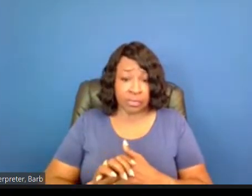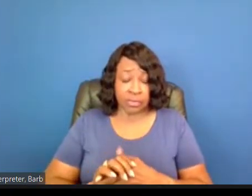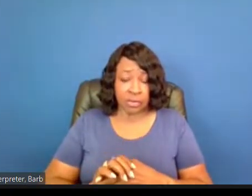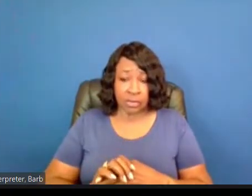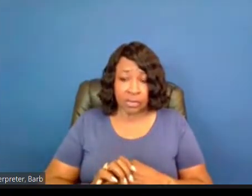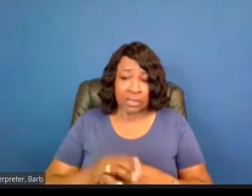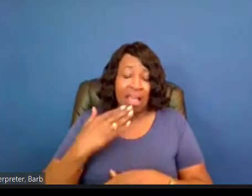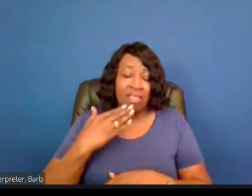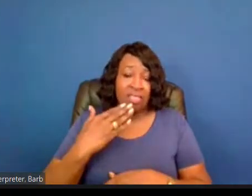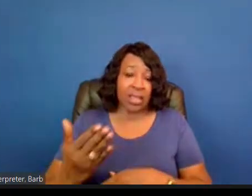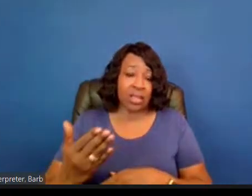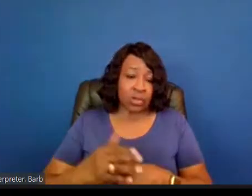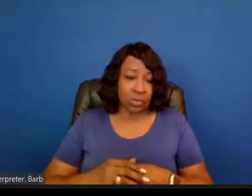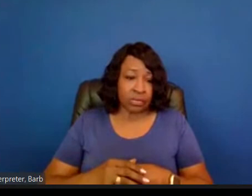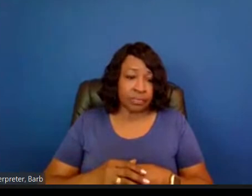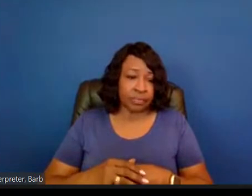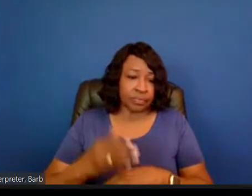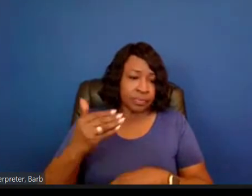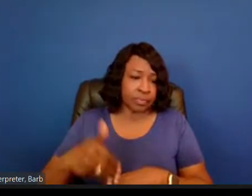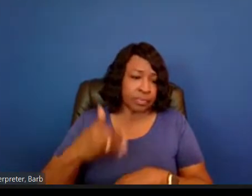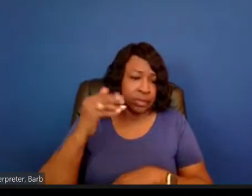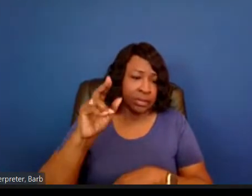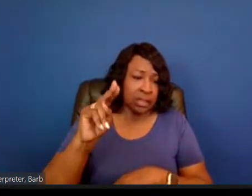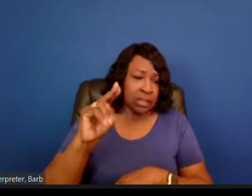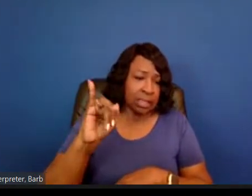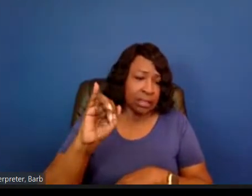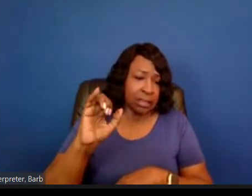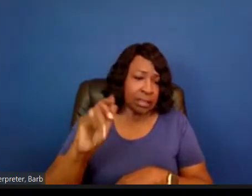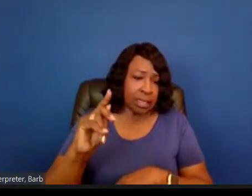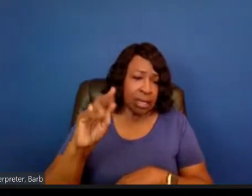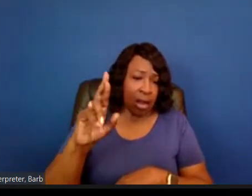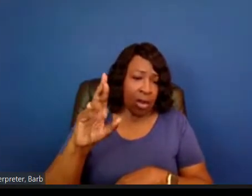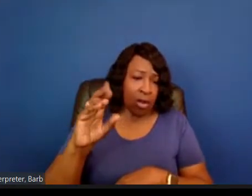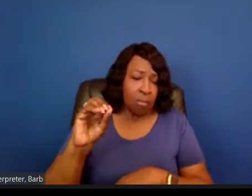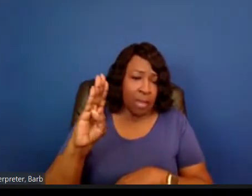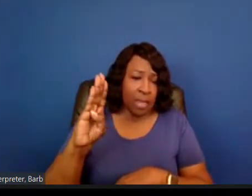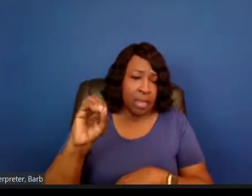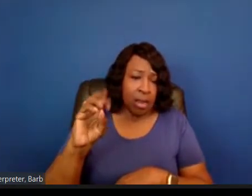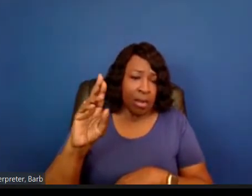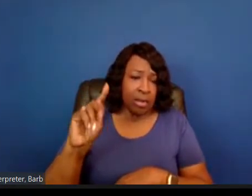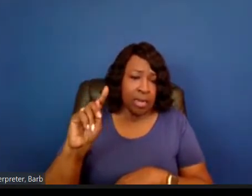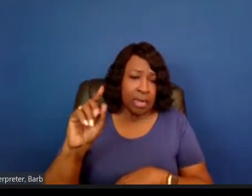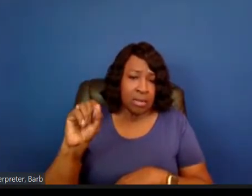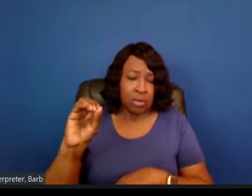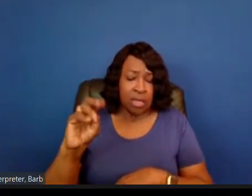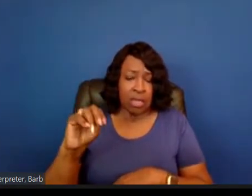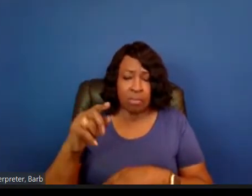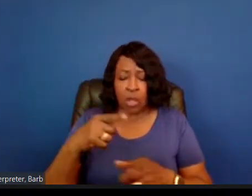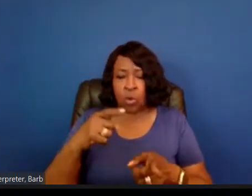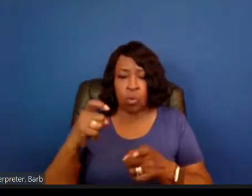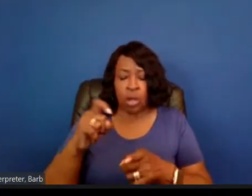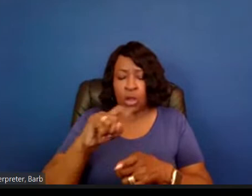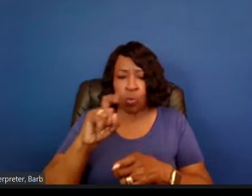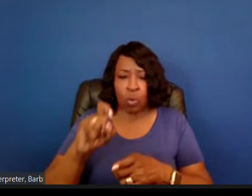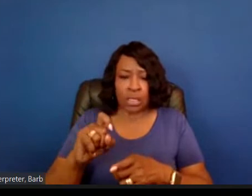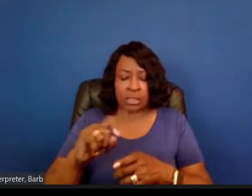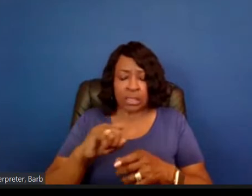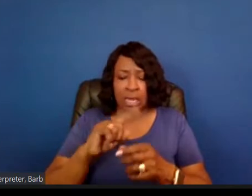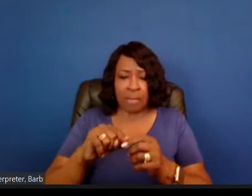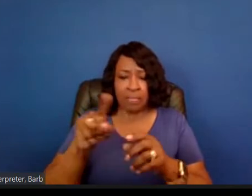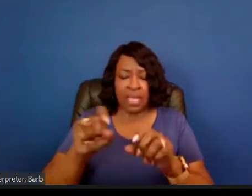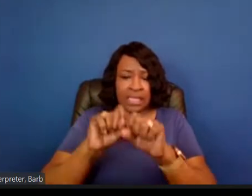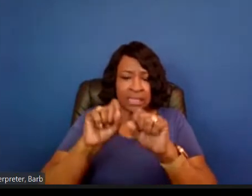Thank you. This is Nick Robertson. Quick question about the system omitting ride banking. Are these